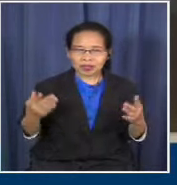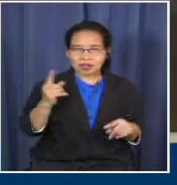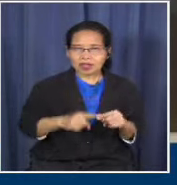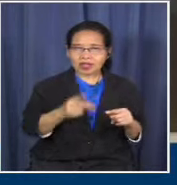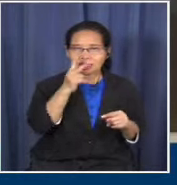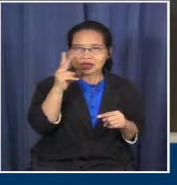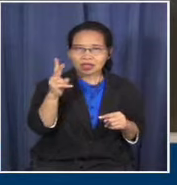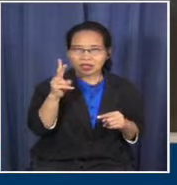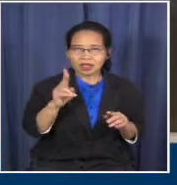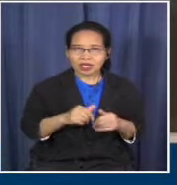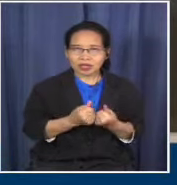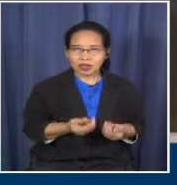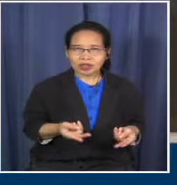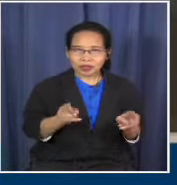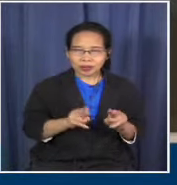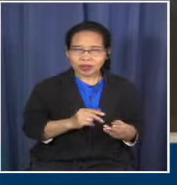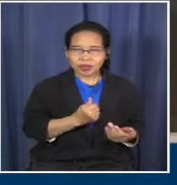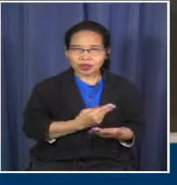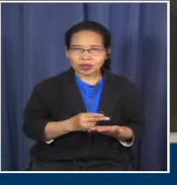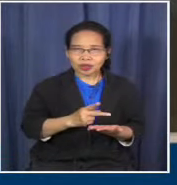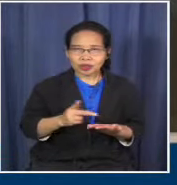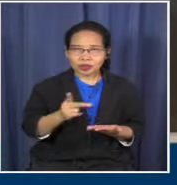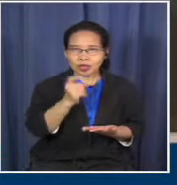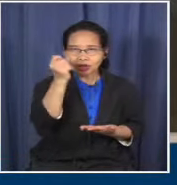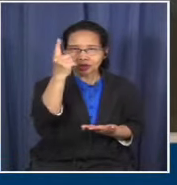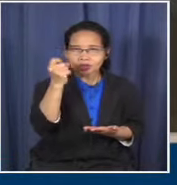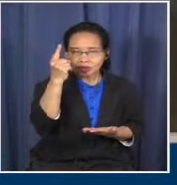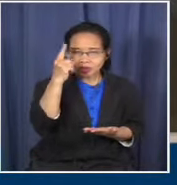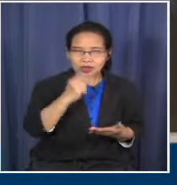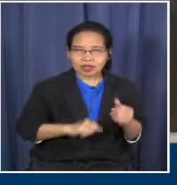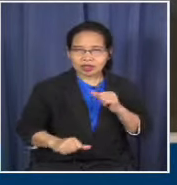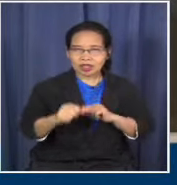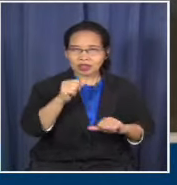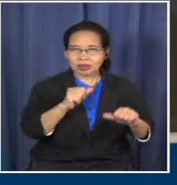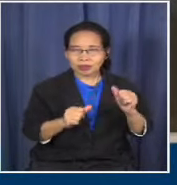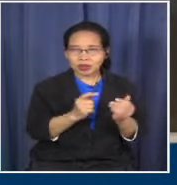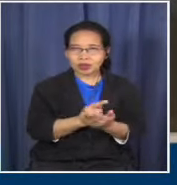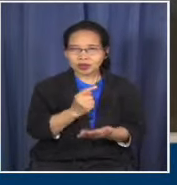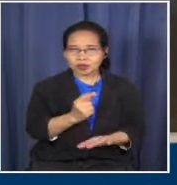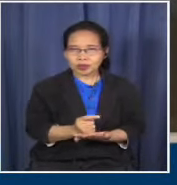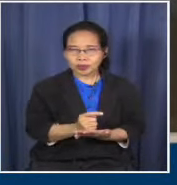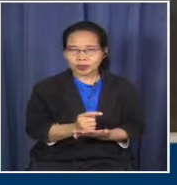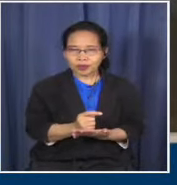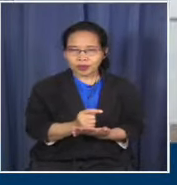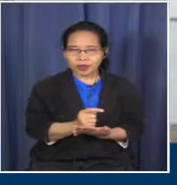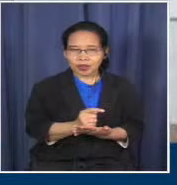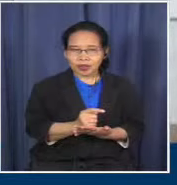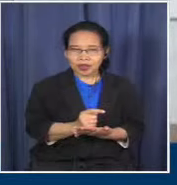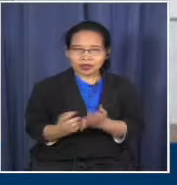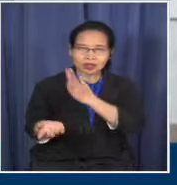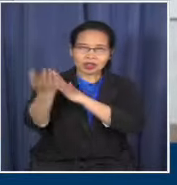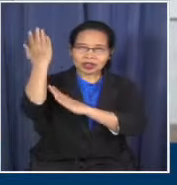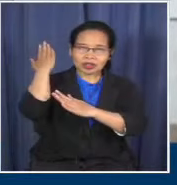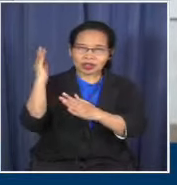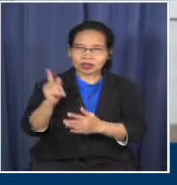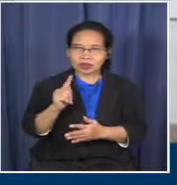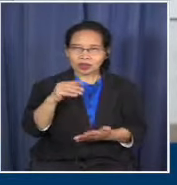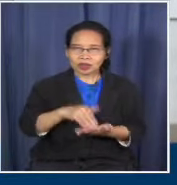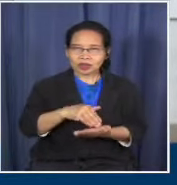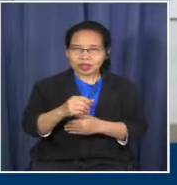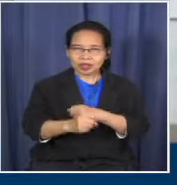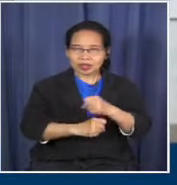invisible. How come the Apostle Paul understood this scientific truth way back 2,000 years